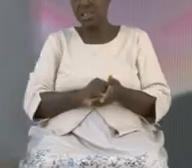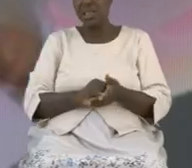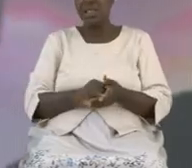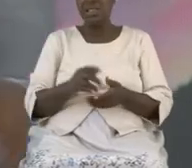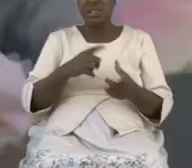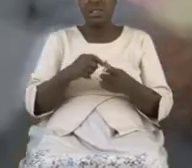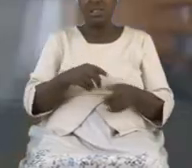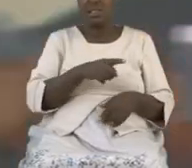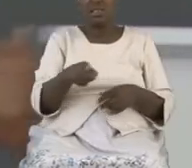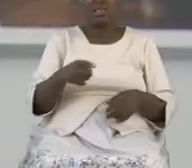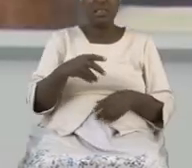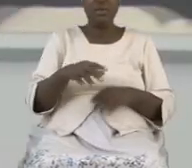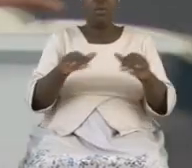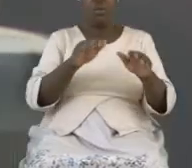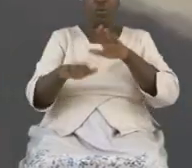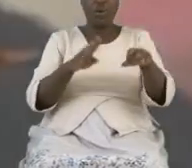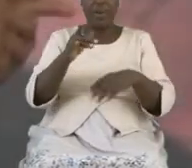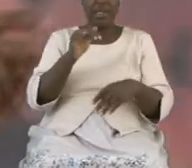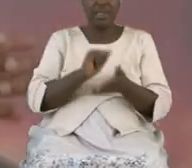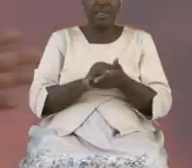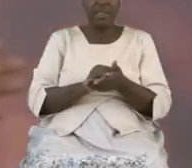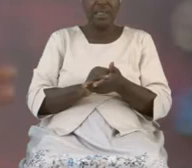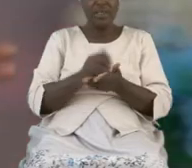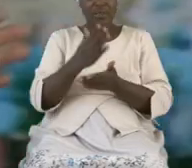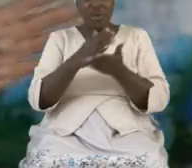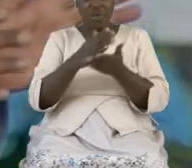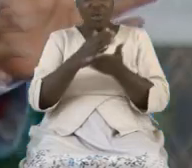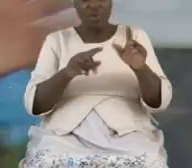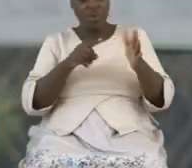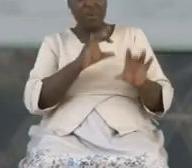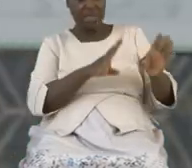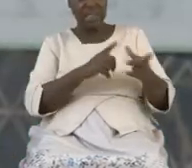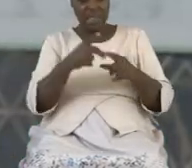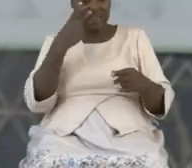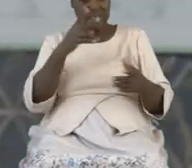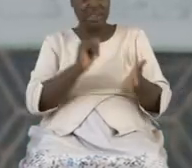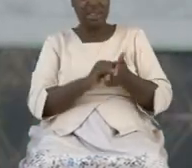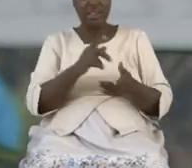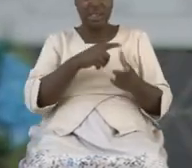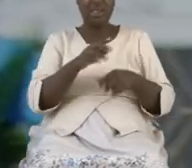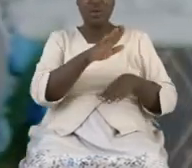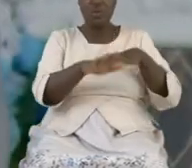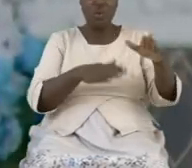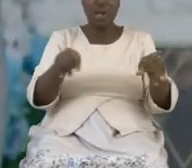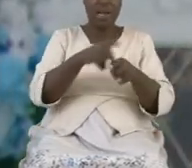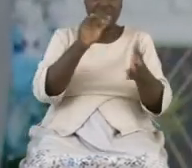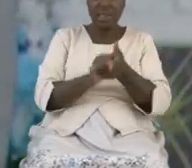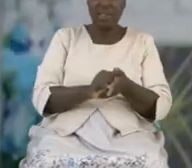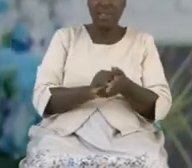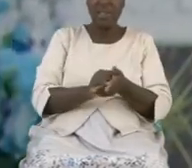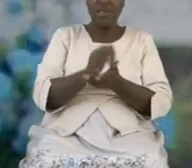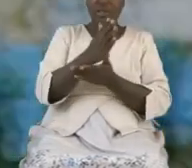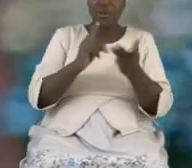that. Somebody shows them hatred, they see that, they walk like that. Somebody took money away from